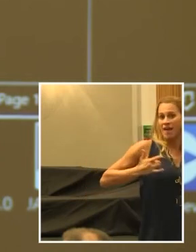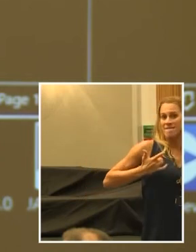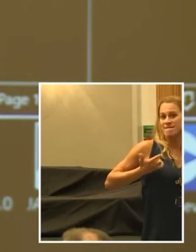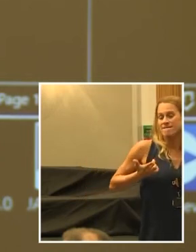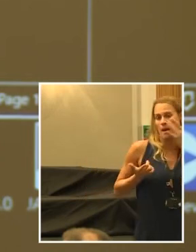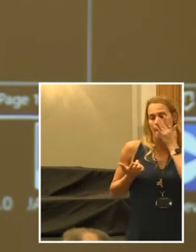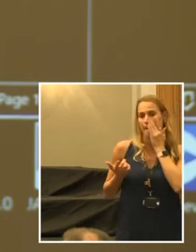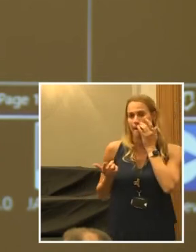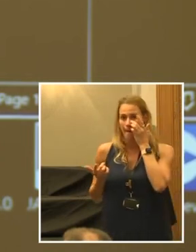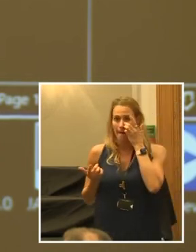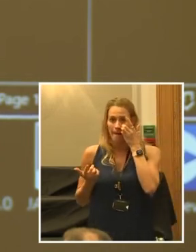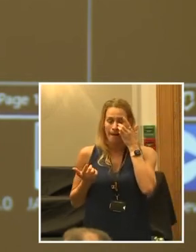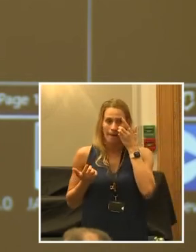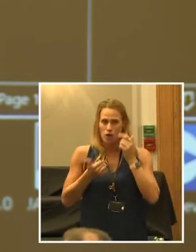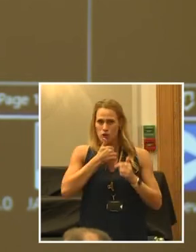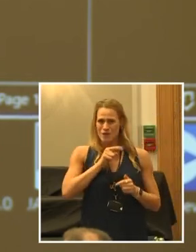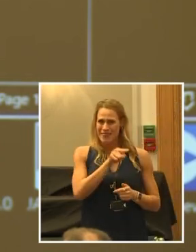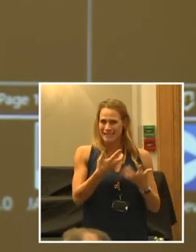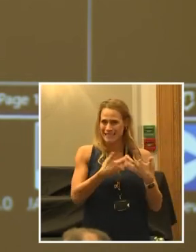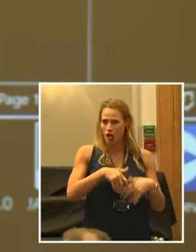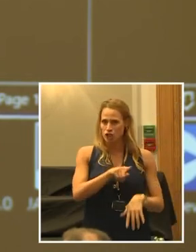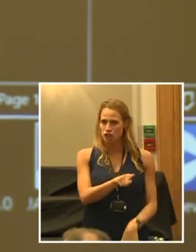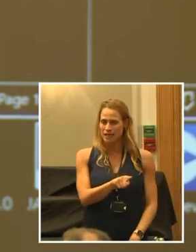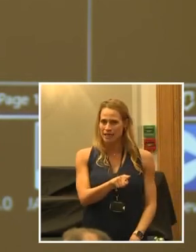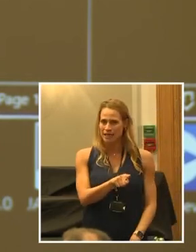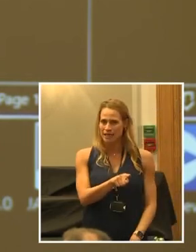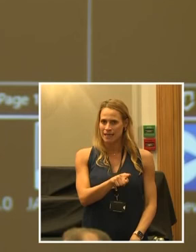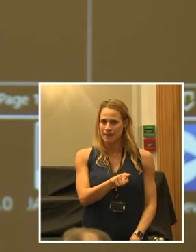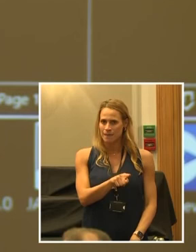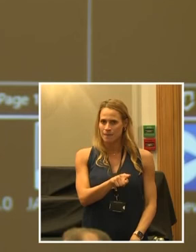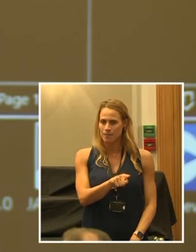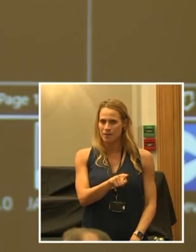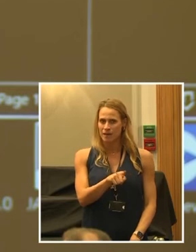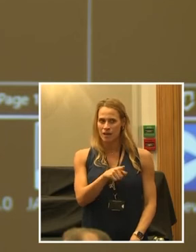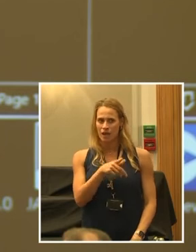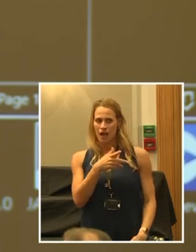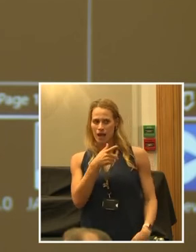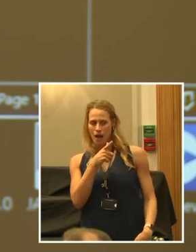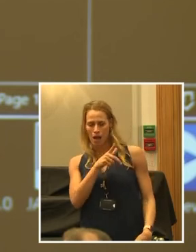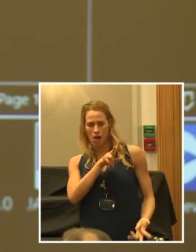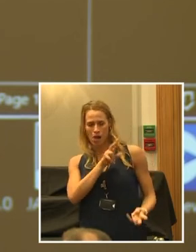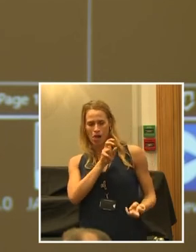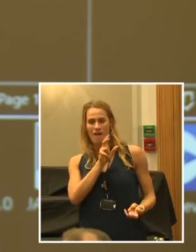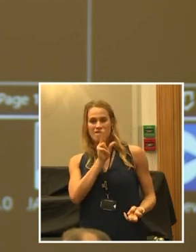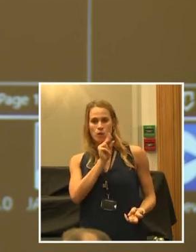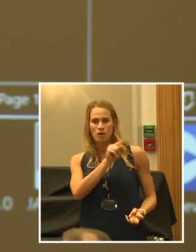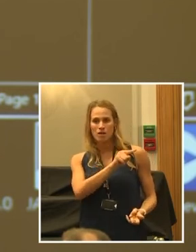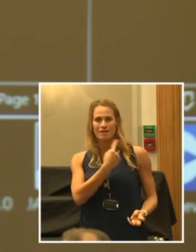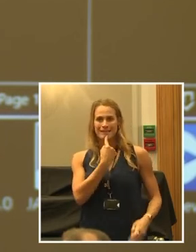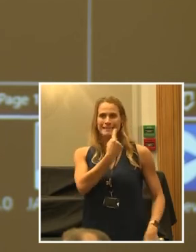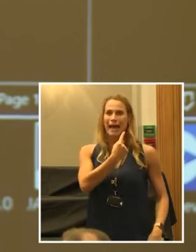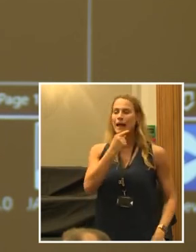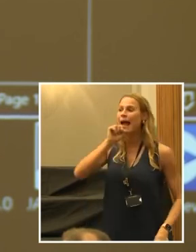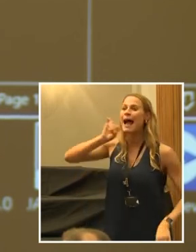as technology. If I only learnt it by dictating and vocal instruction, do you think I want to send my bank account